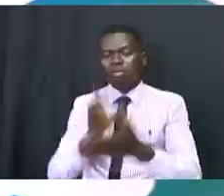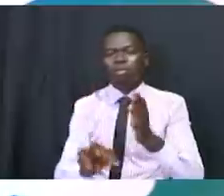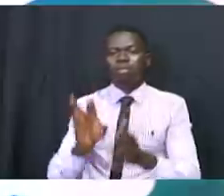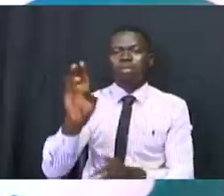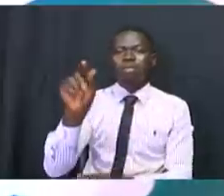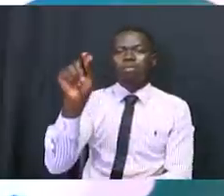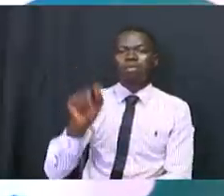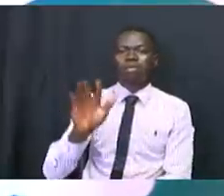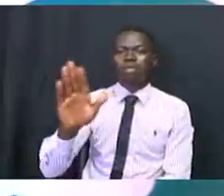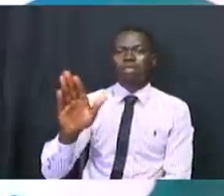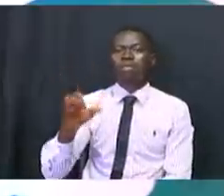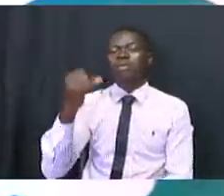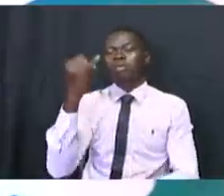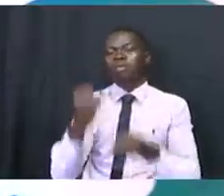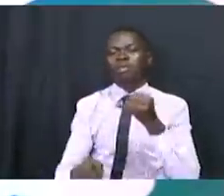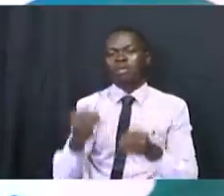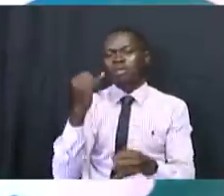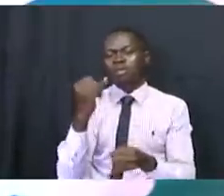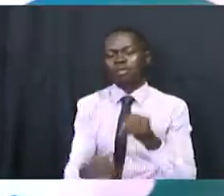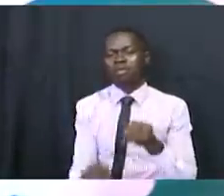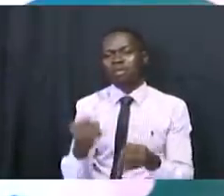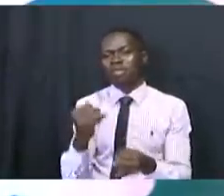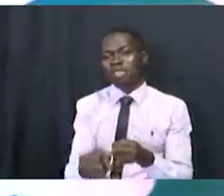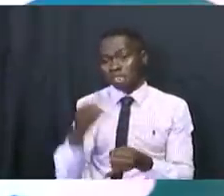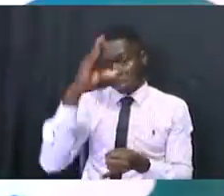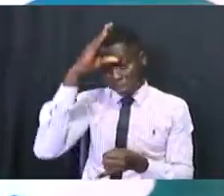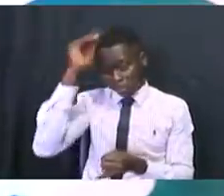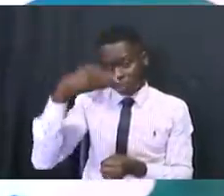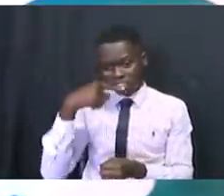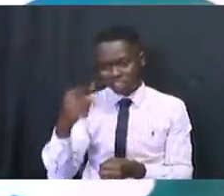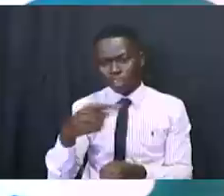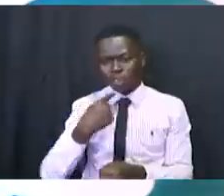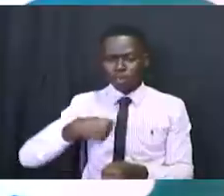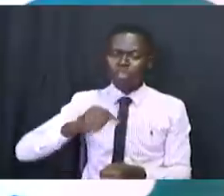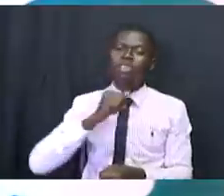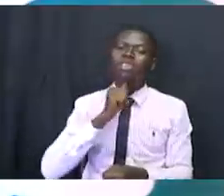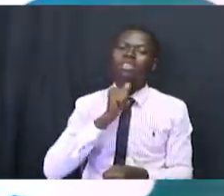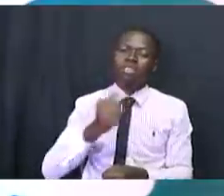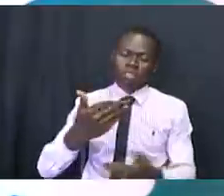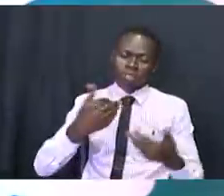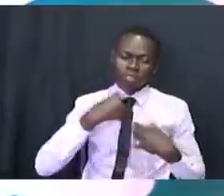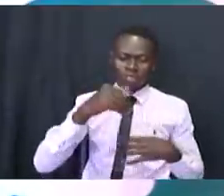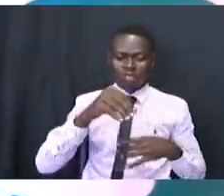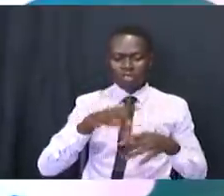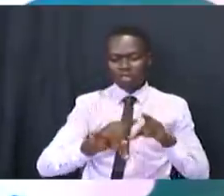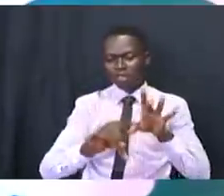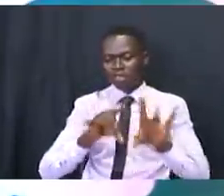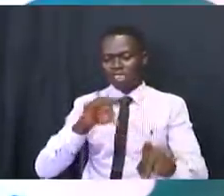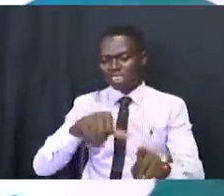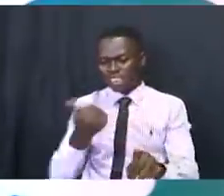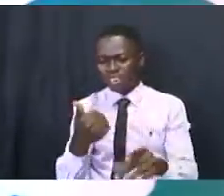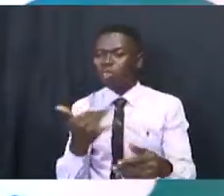5. Finally, this man said, we will never find any basis for charges against this